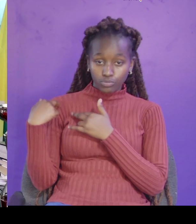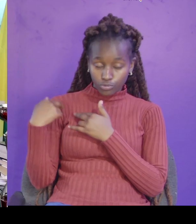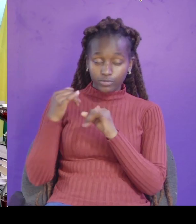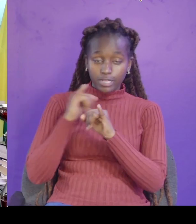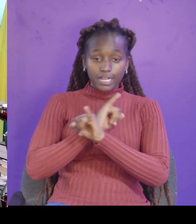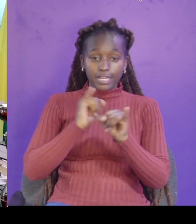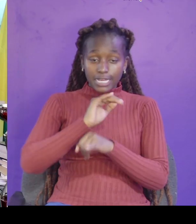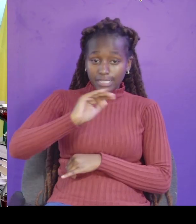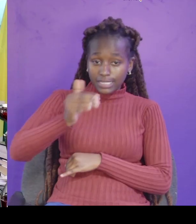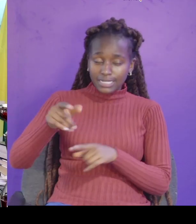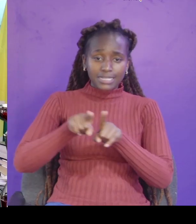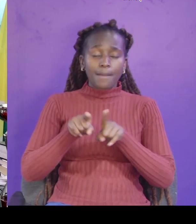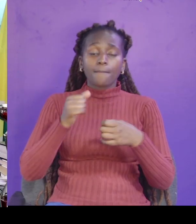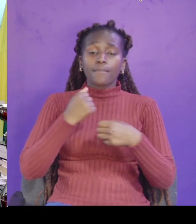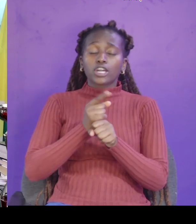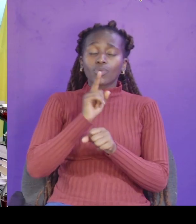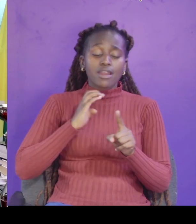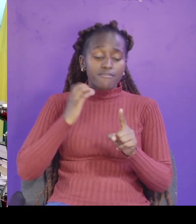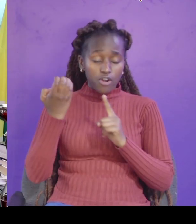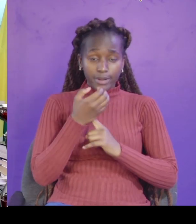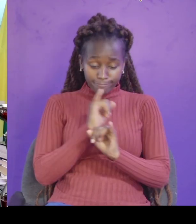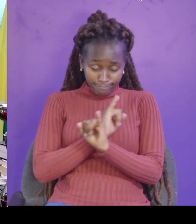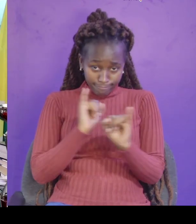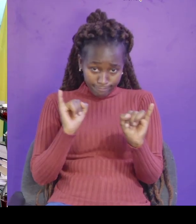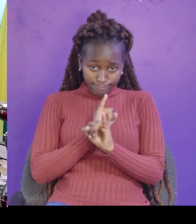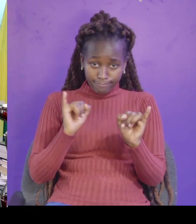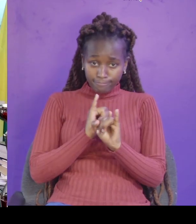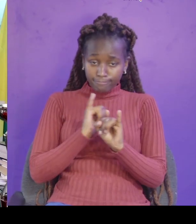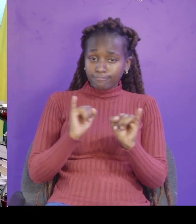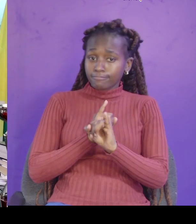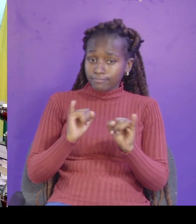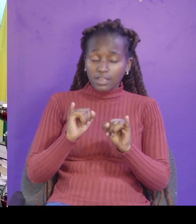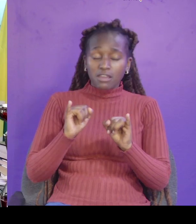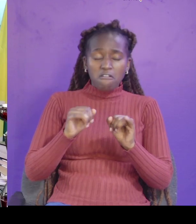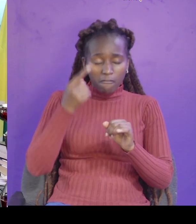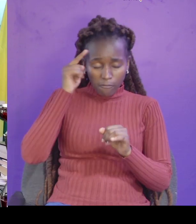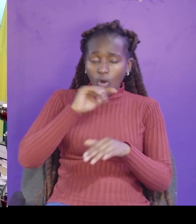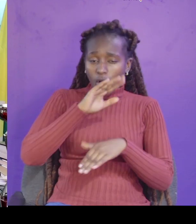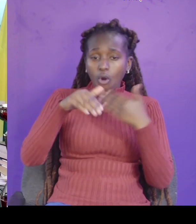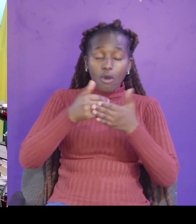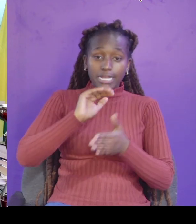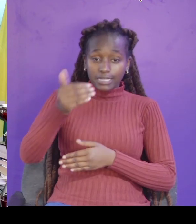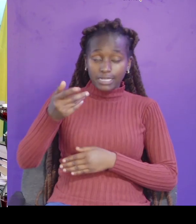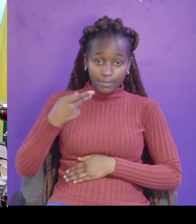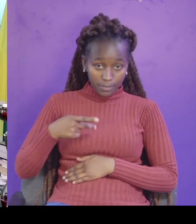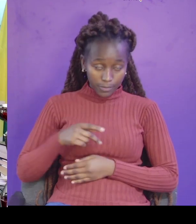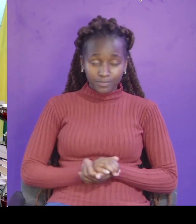you live in is clean and habitable for the city residents. But sometimes I go out of my